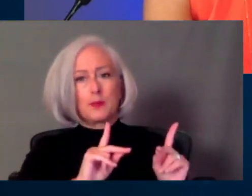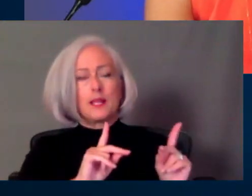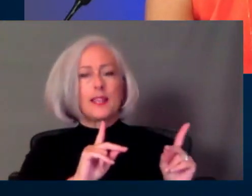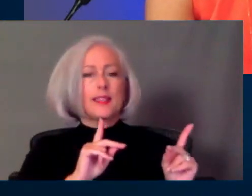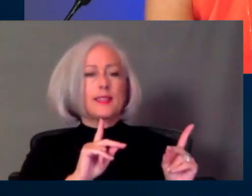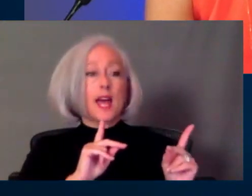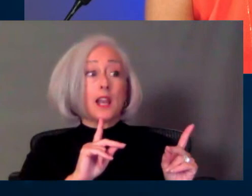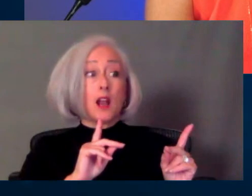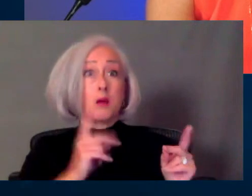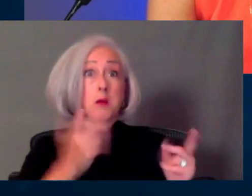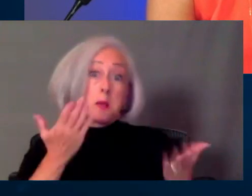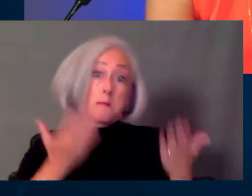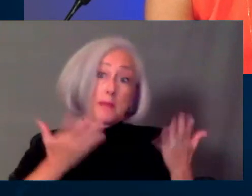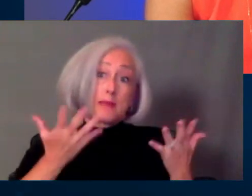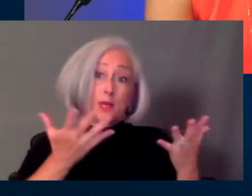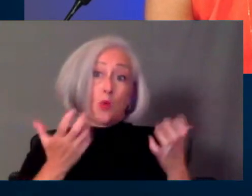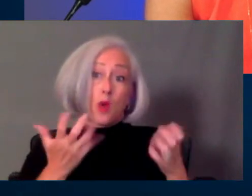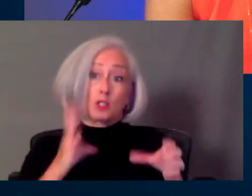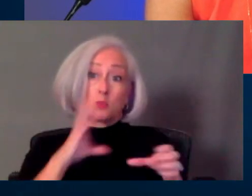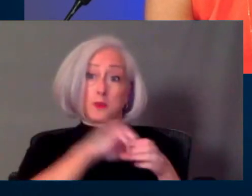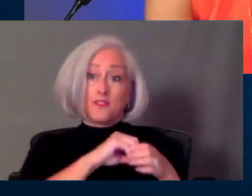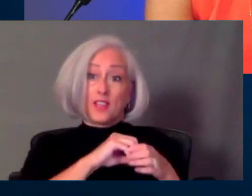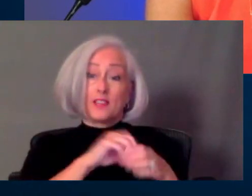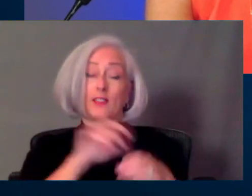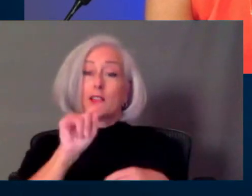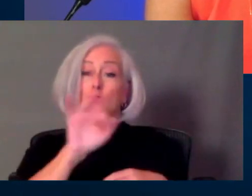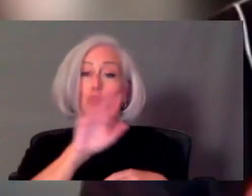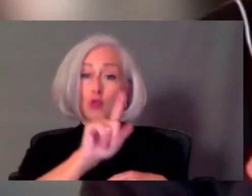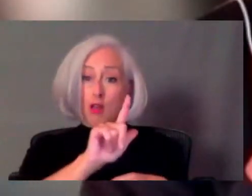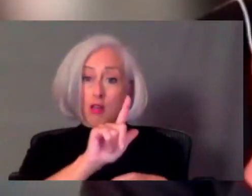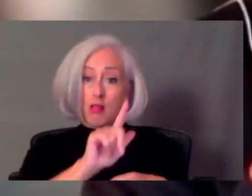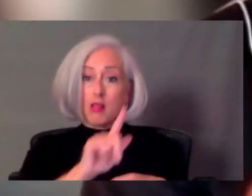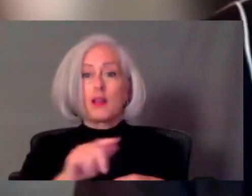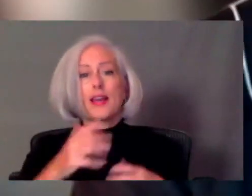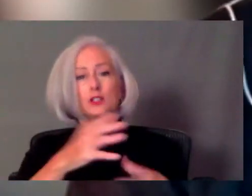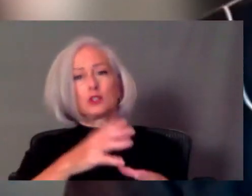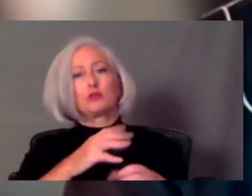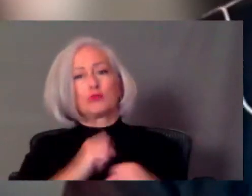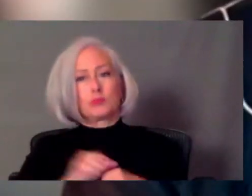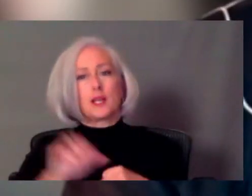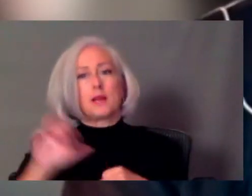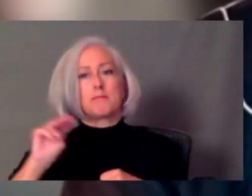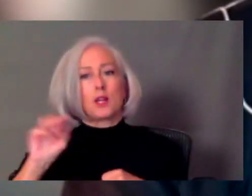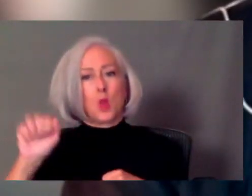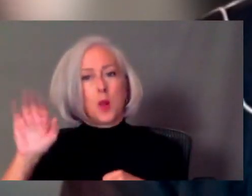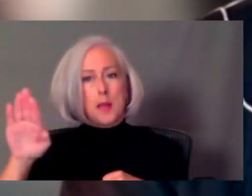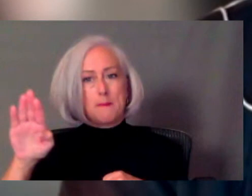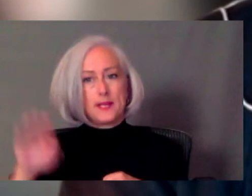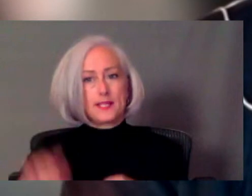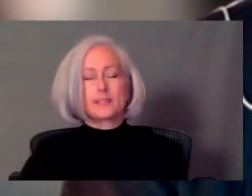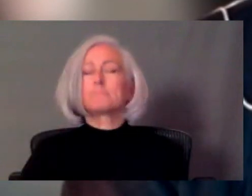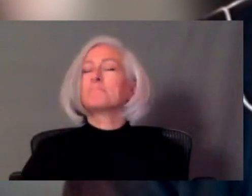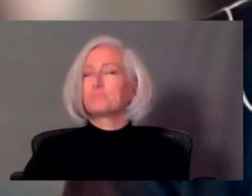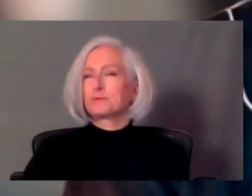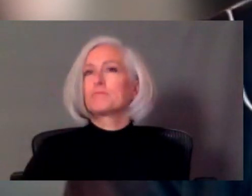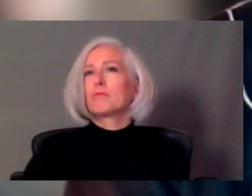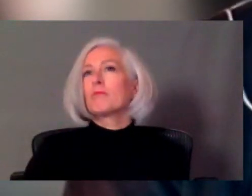so I jumped in there, and what I knew was that a lot